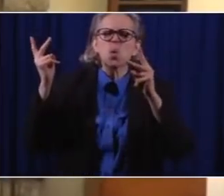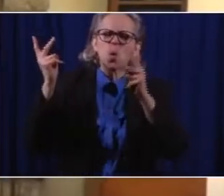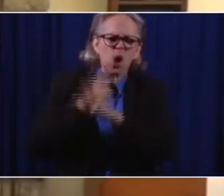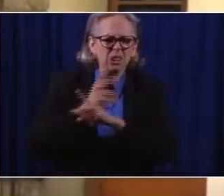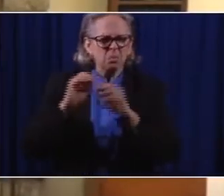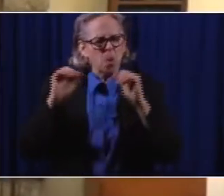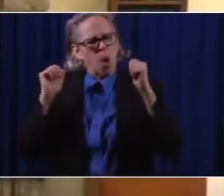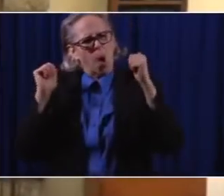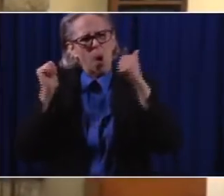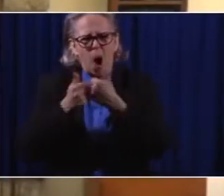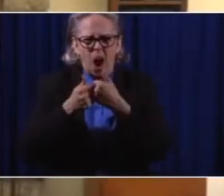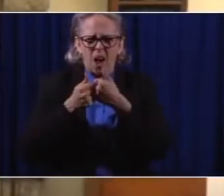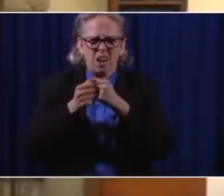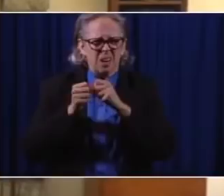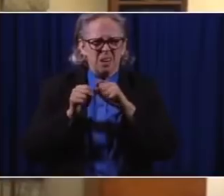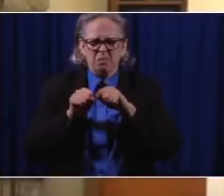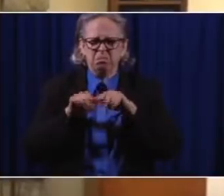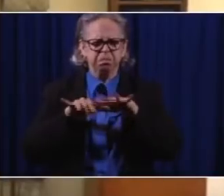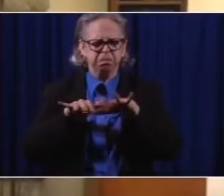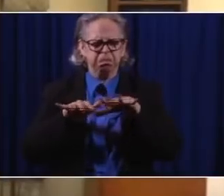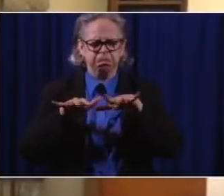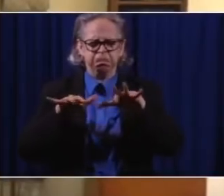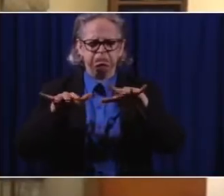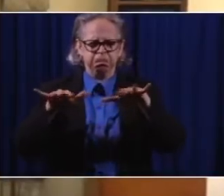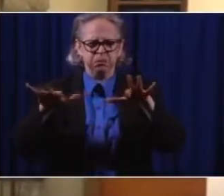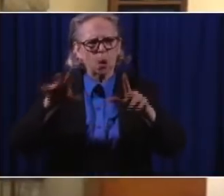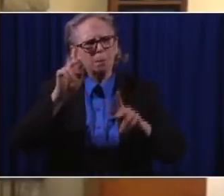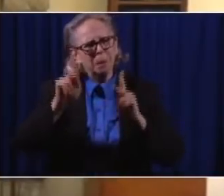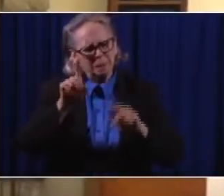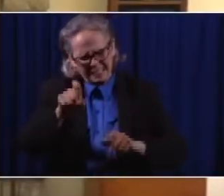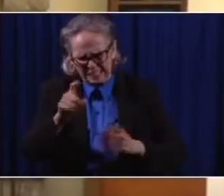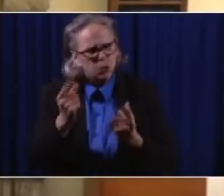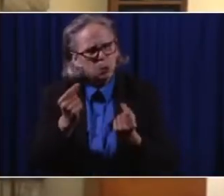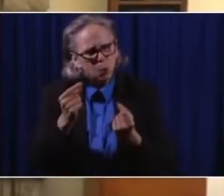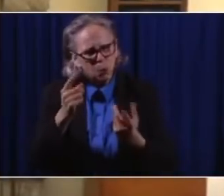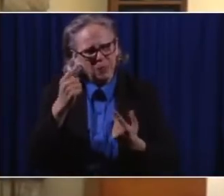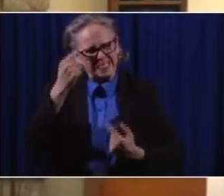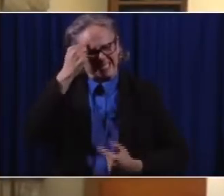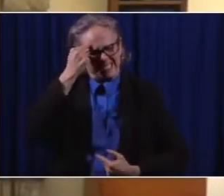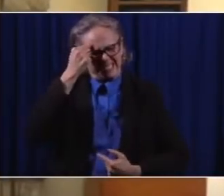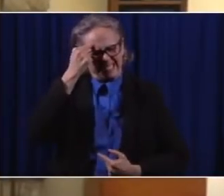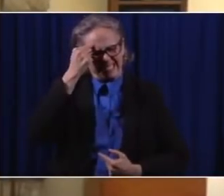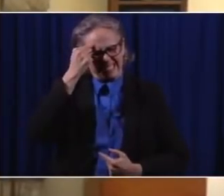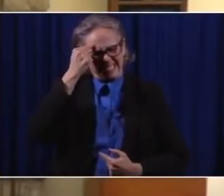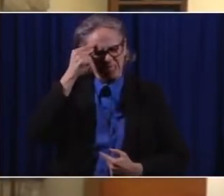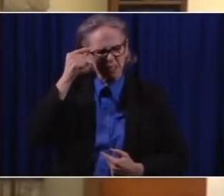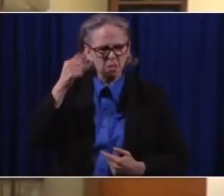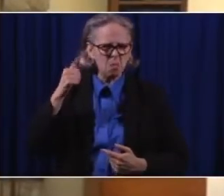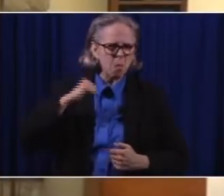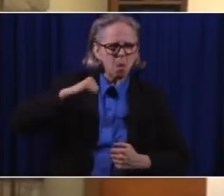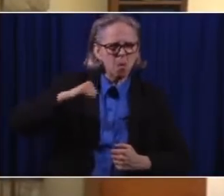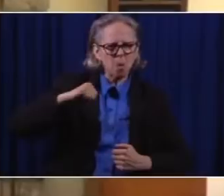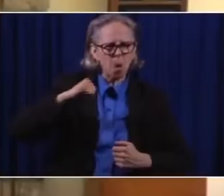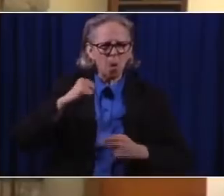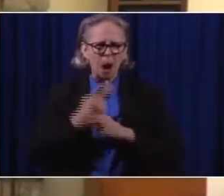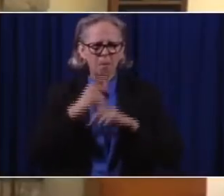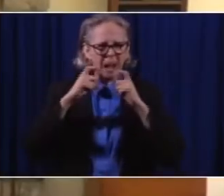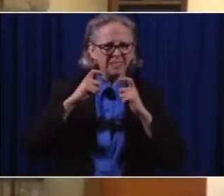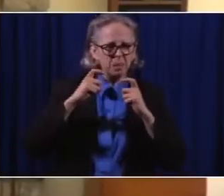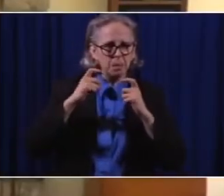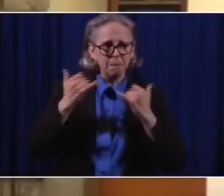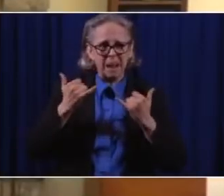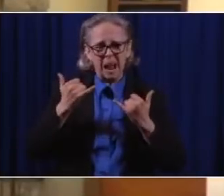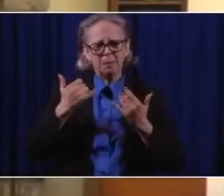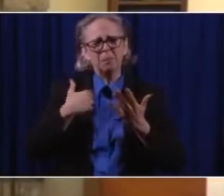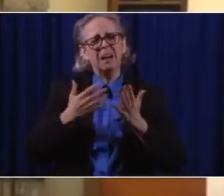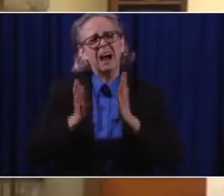reassess. And if someone said, look, I'm not going to wear a mask, now's the time to think, I really need to do this. So